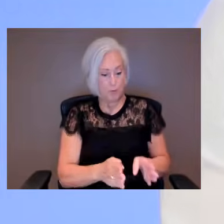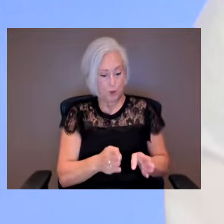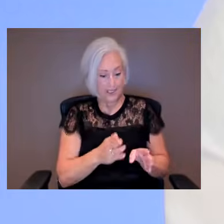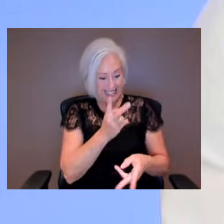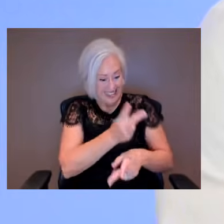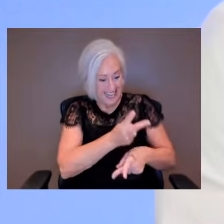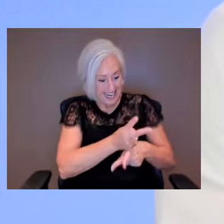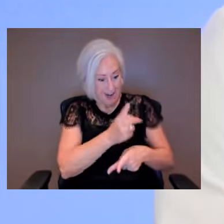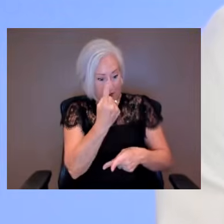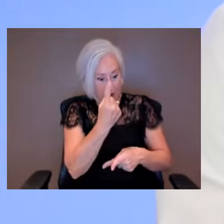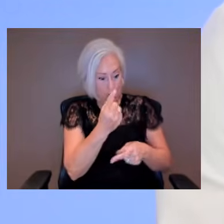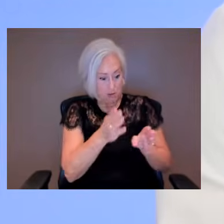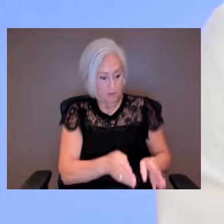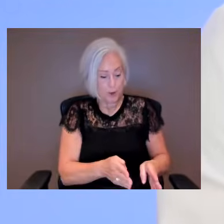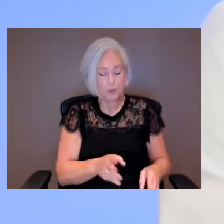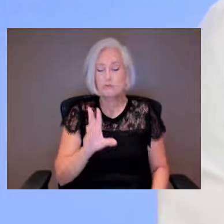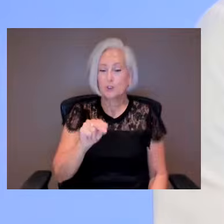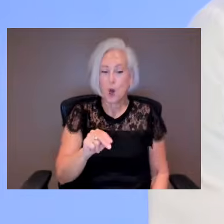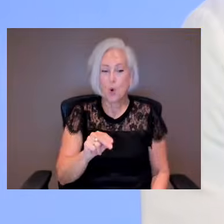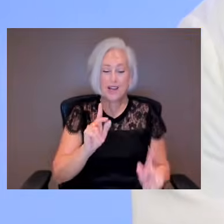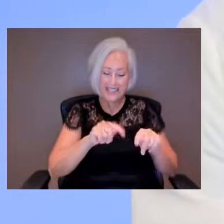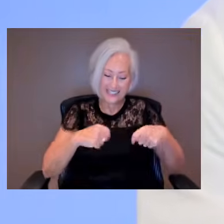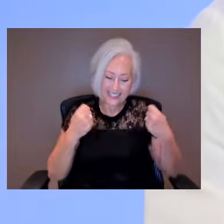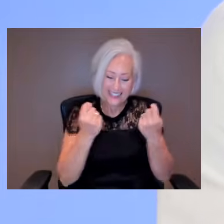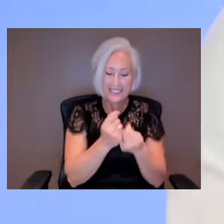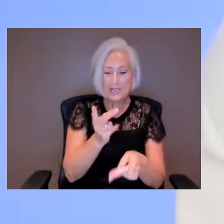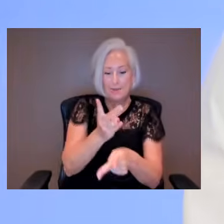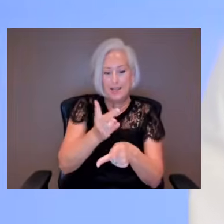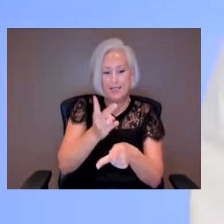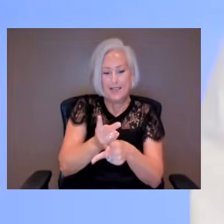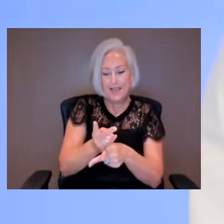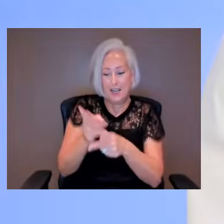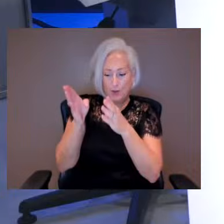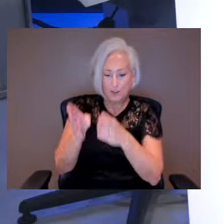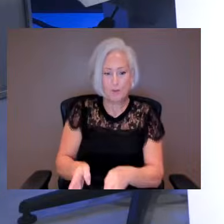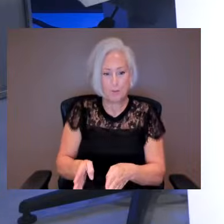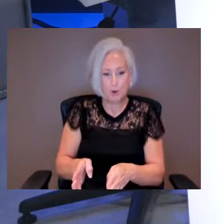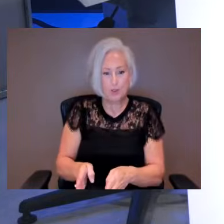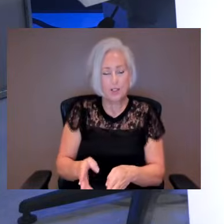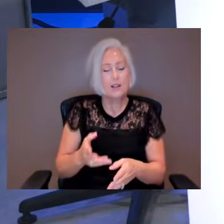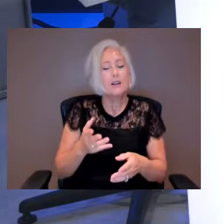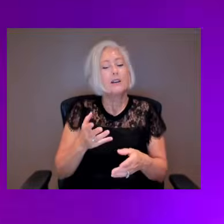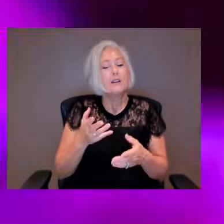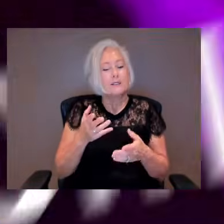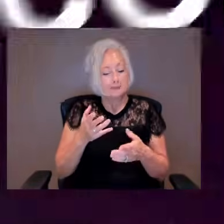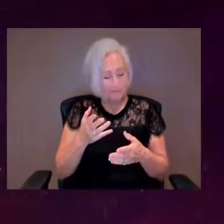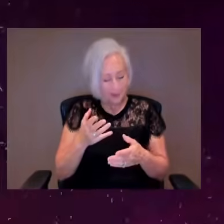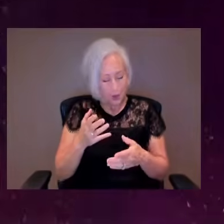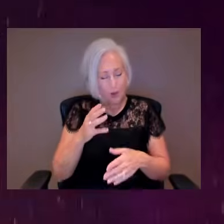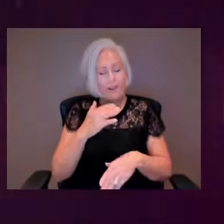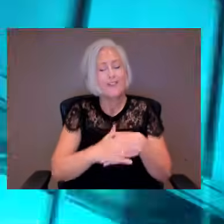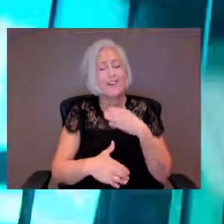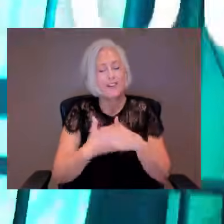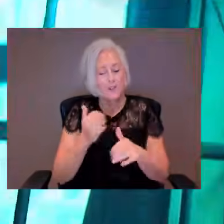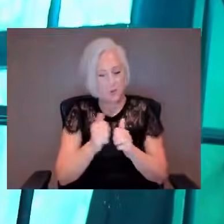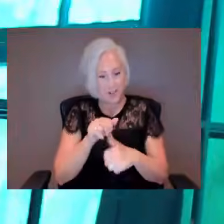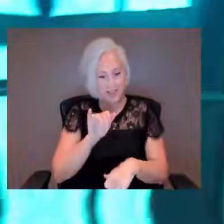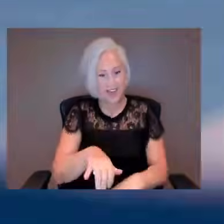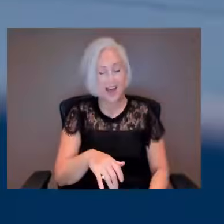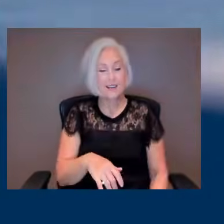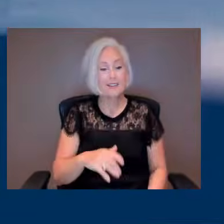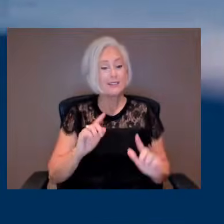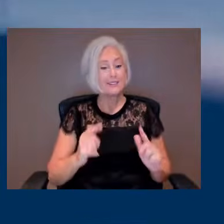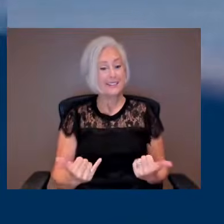case, which I think is really important for a team to feel comfortable with. Get to some questions from our viewers this morning, and we've got one